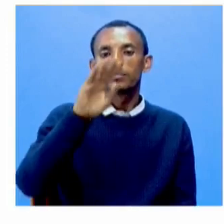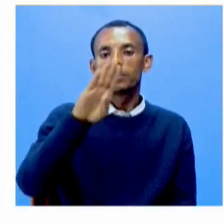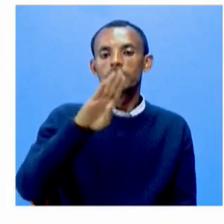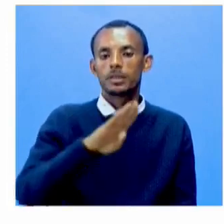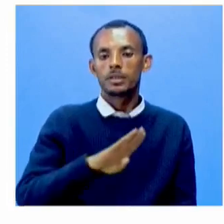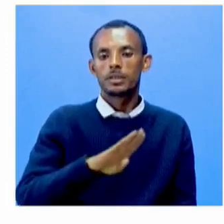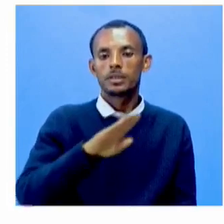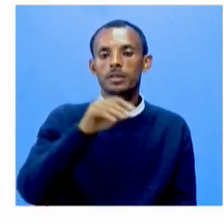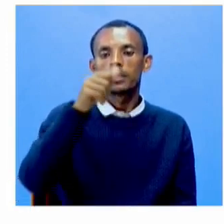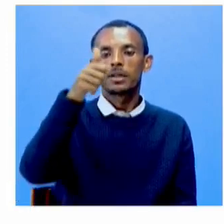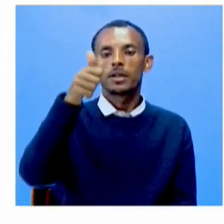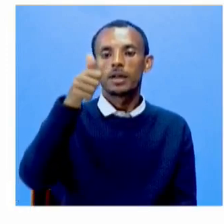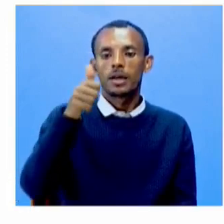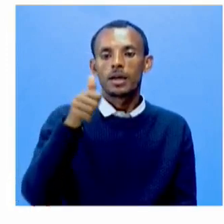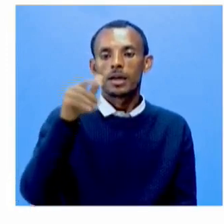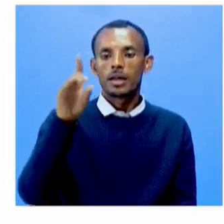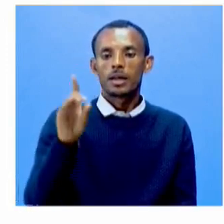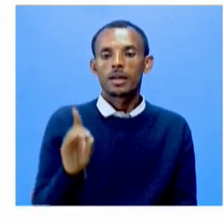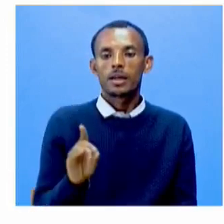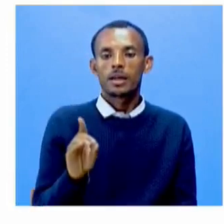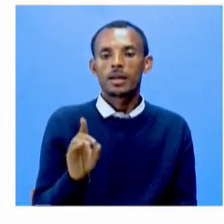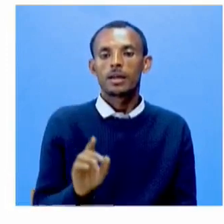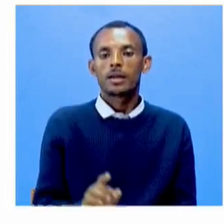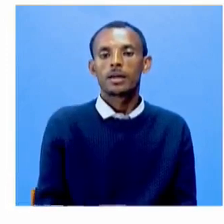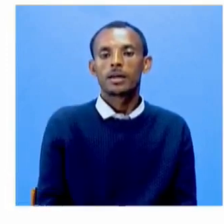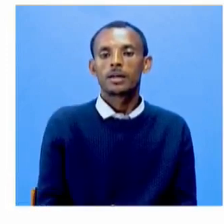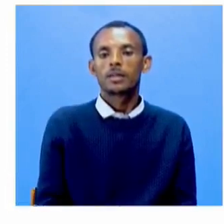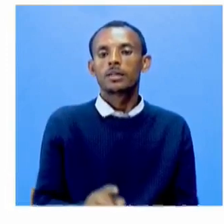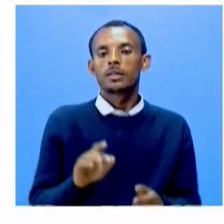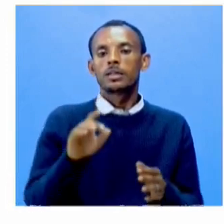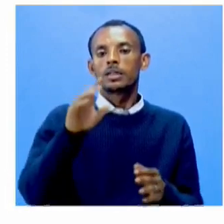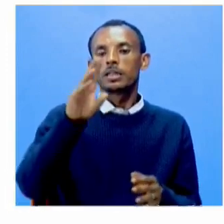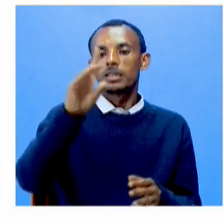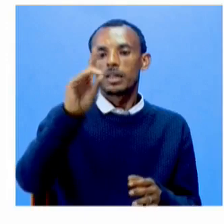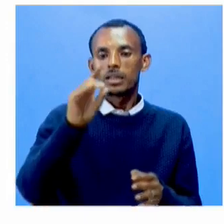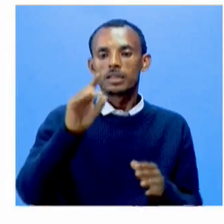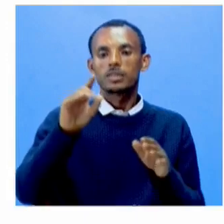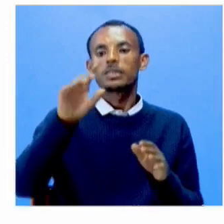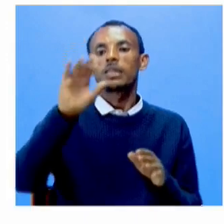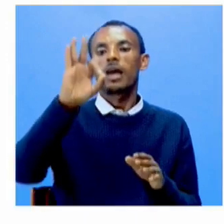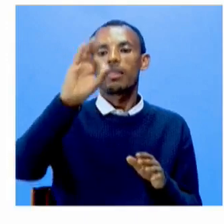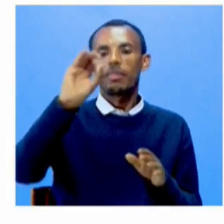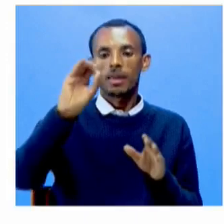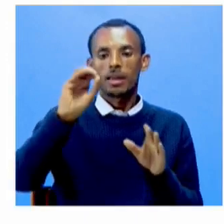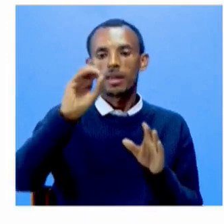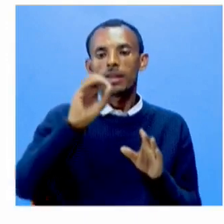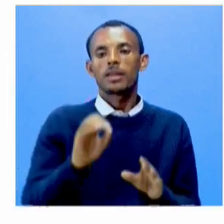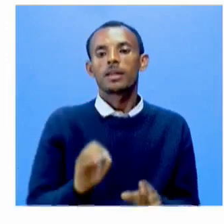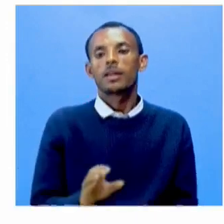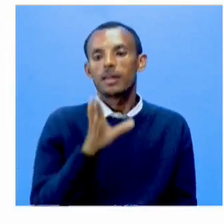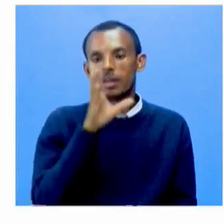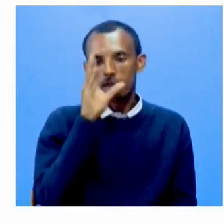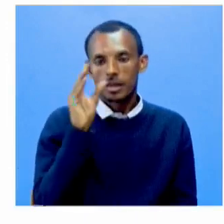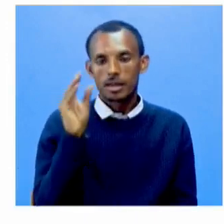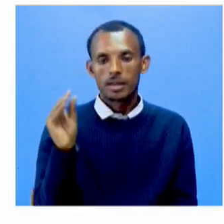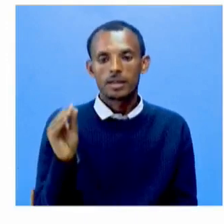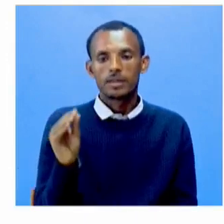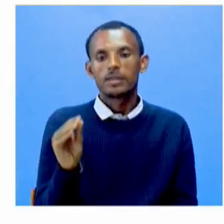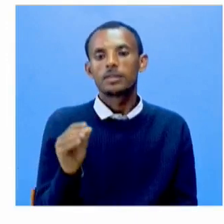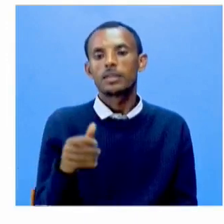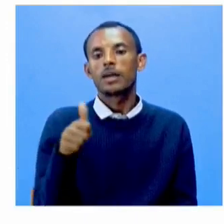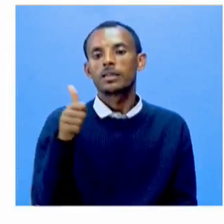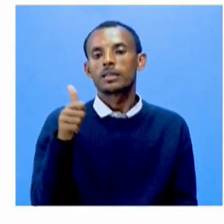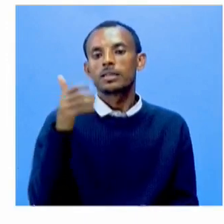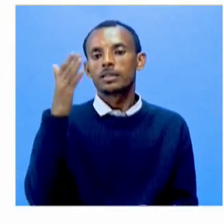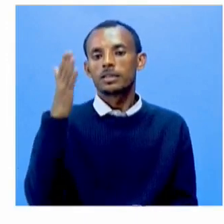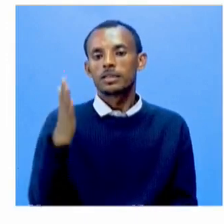A, and this one is D. It's 90 degrees. And this side is same as